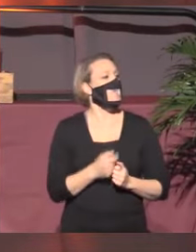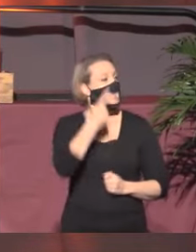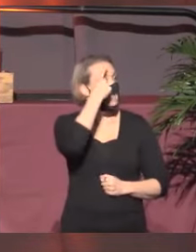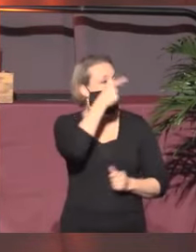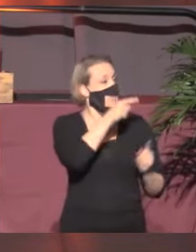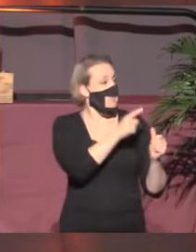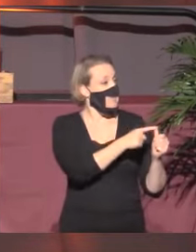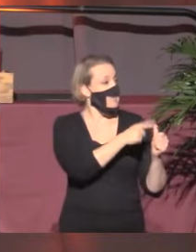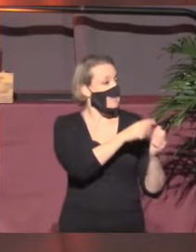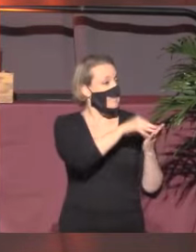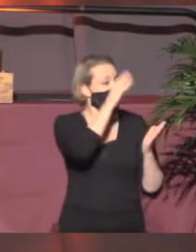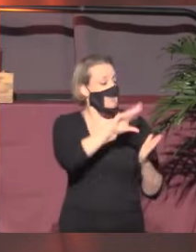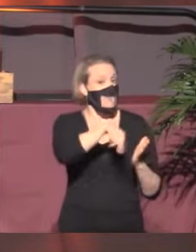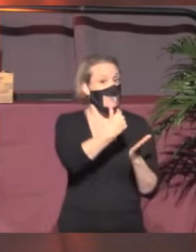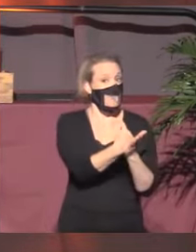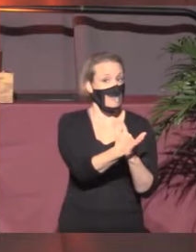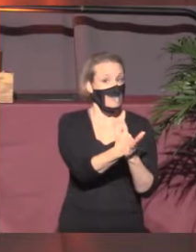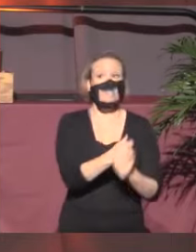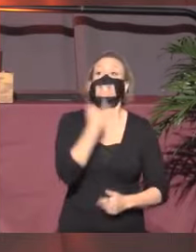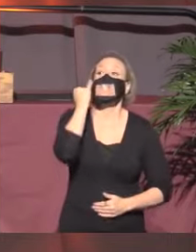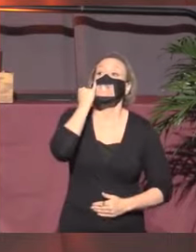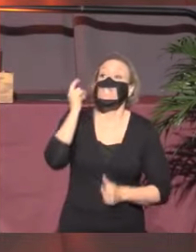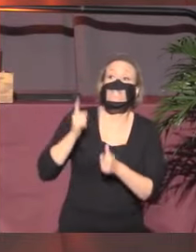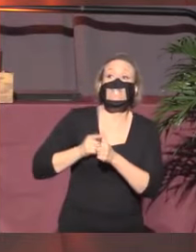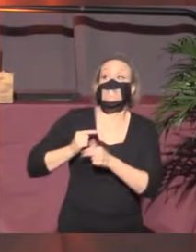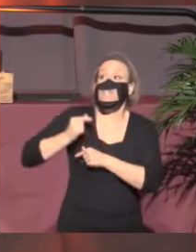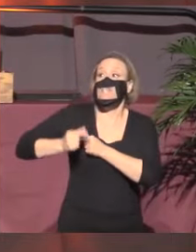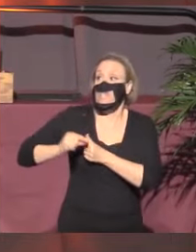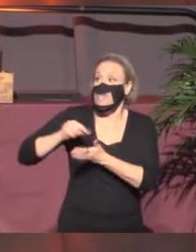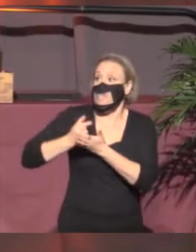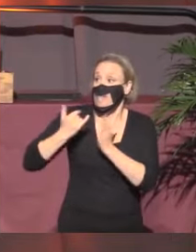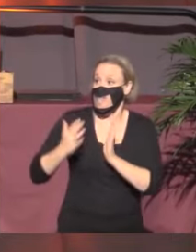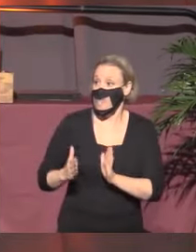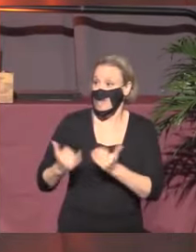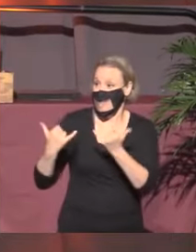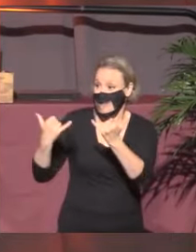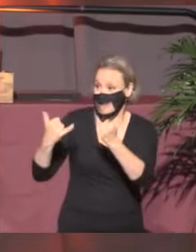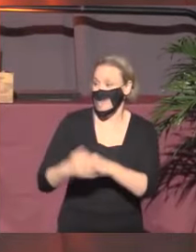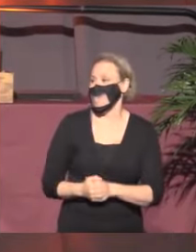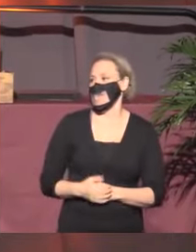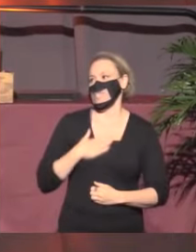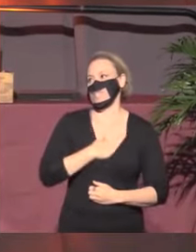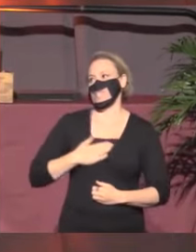college. If you are a first-generation student graduating today, would you please stand and be